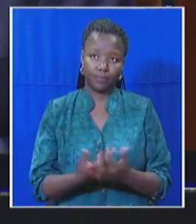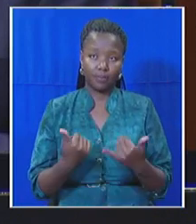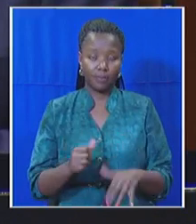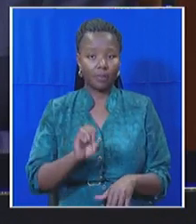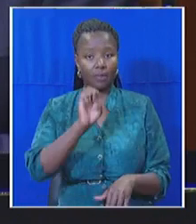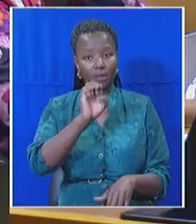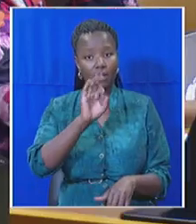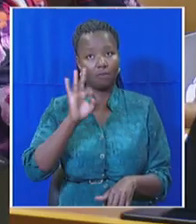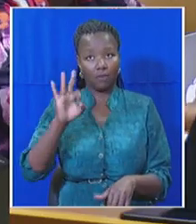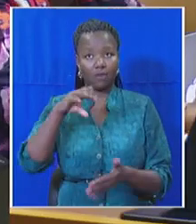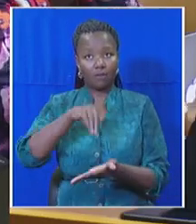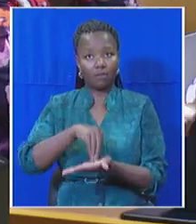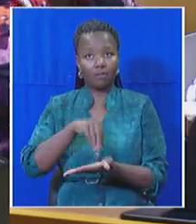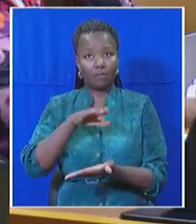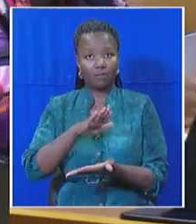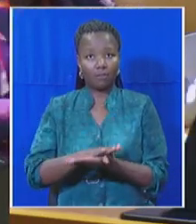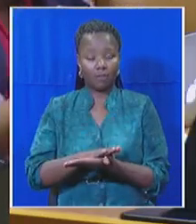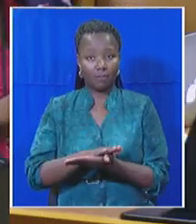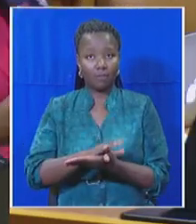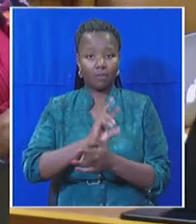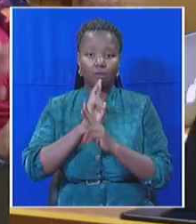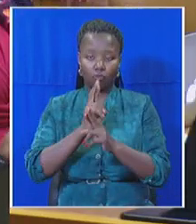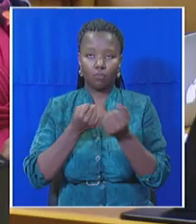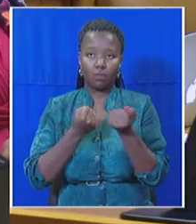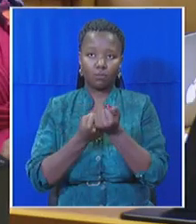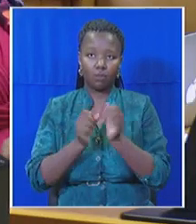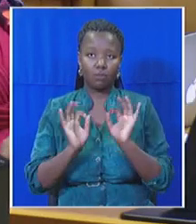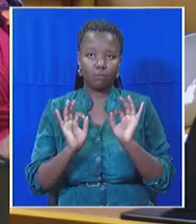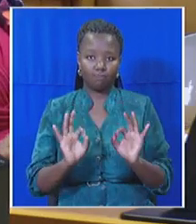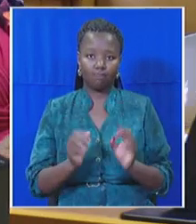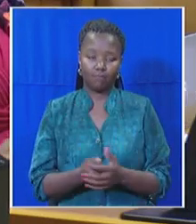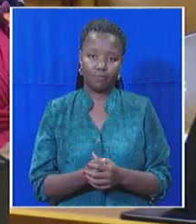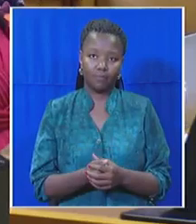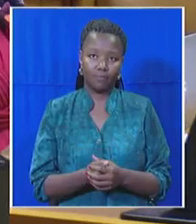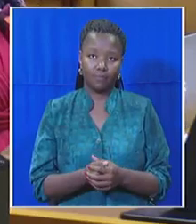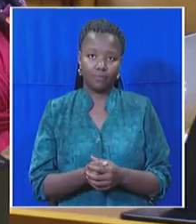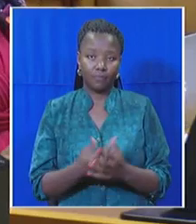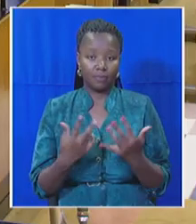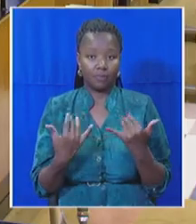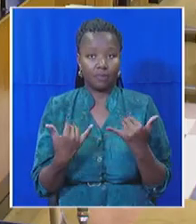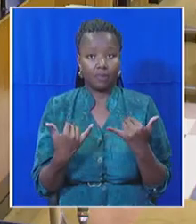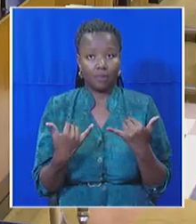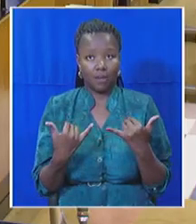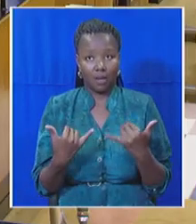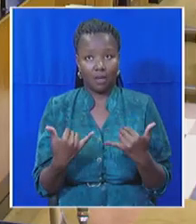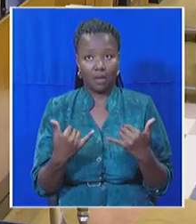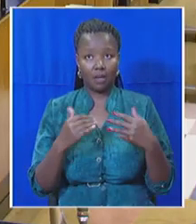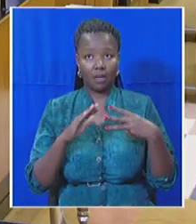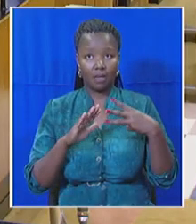the EFF. The report is therefore agreed to. The Secretary will read the third